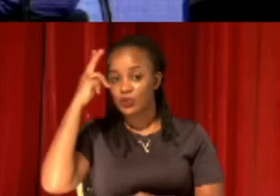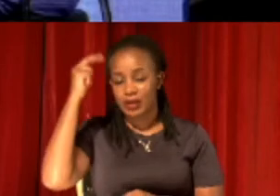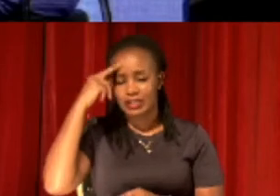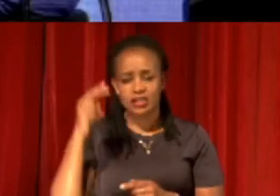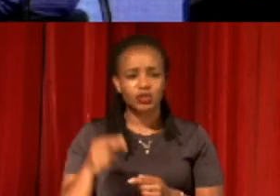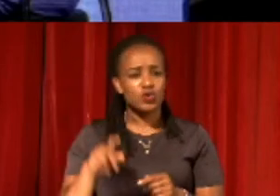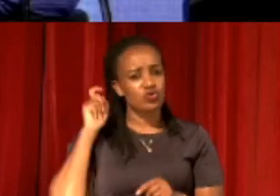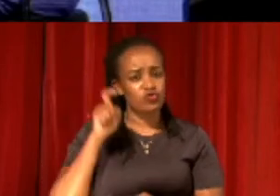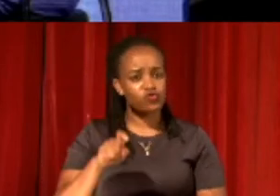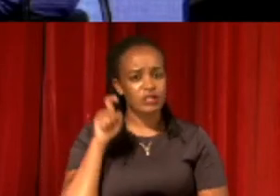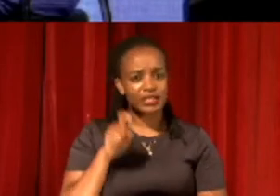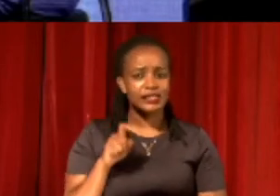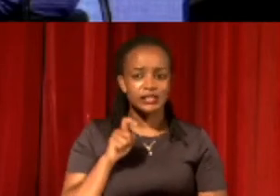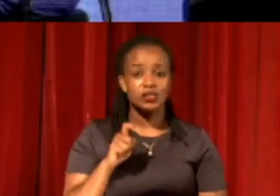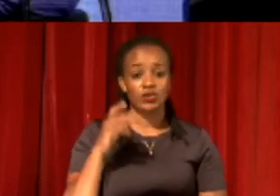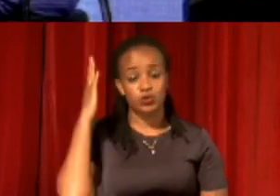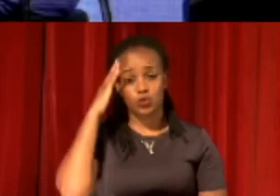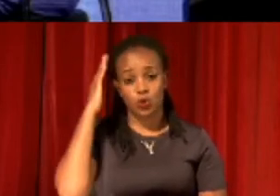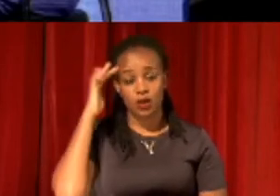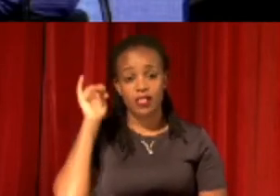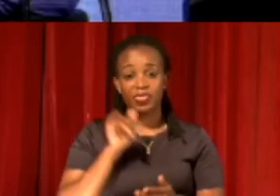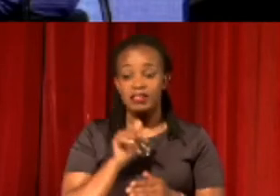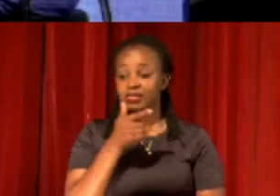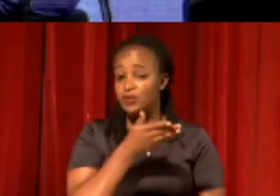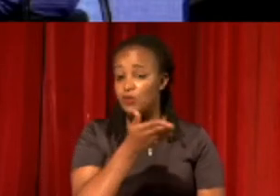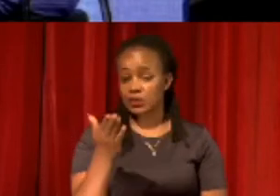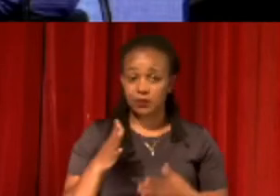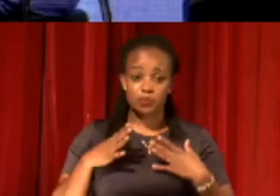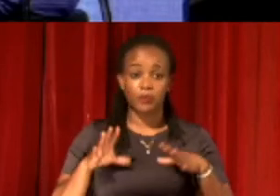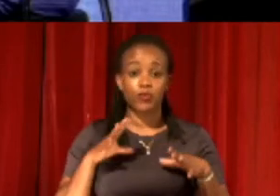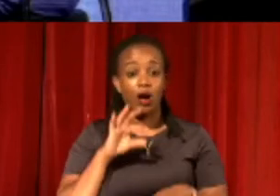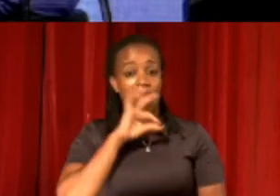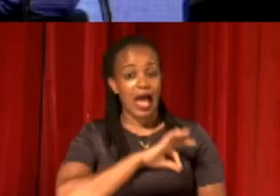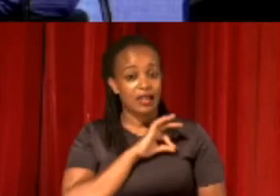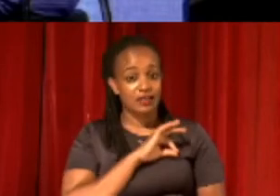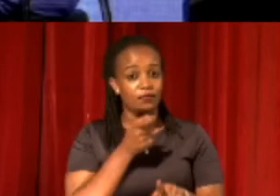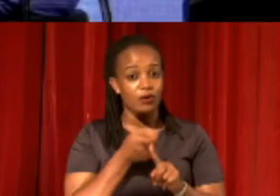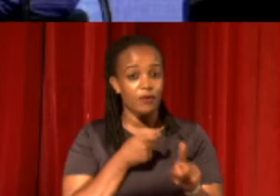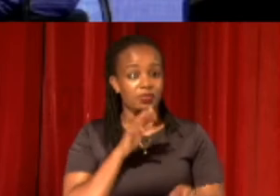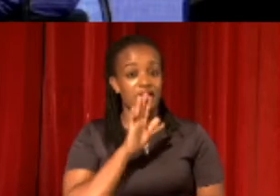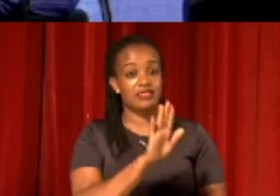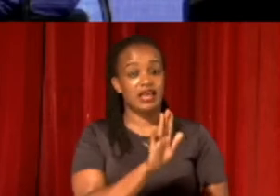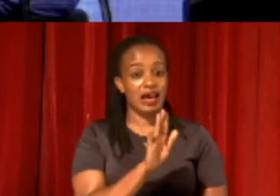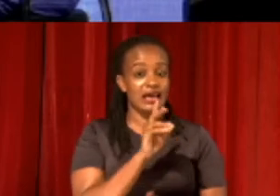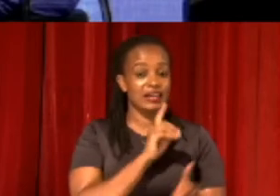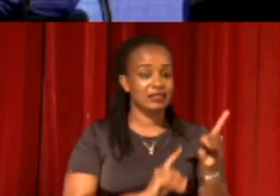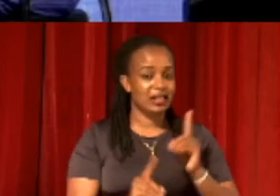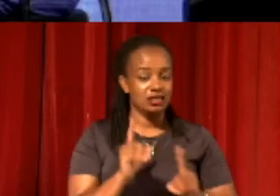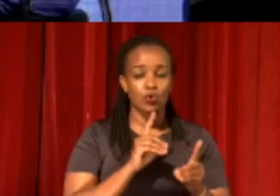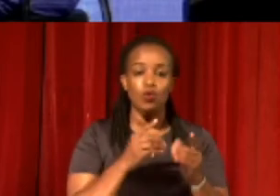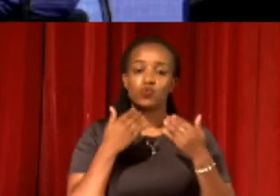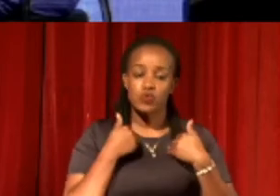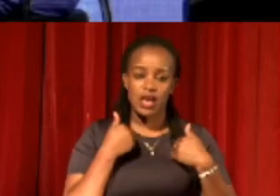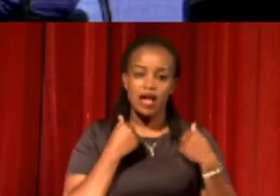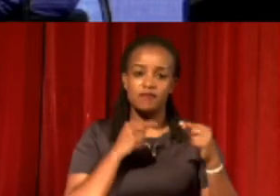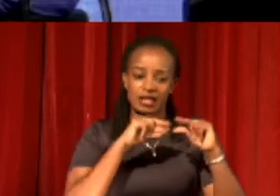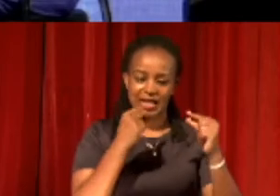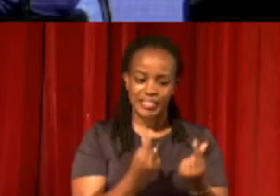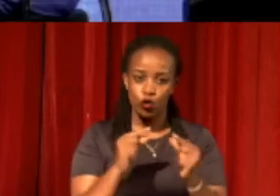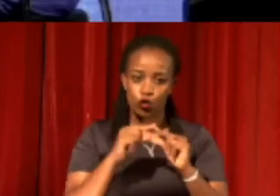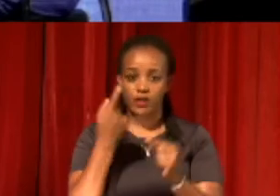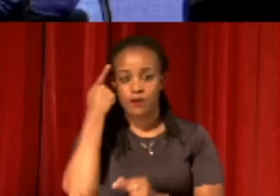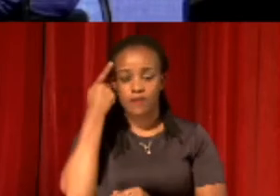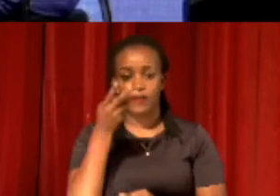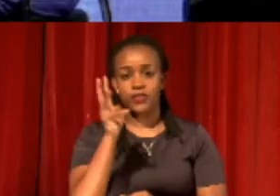that they're out of work mm. because the hotels have closed down. They've closed, yes. All right? So yes. we have a category for them as well. Okay. For the